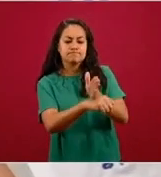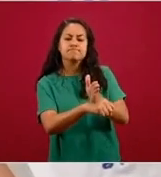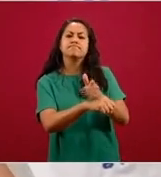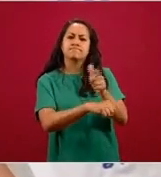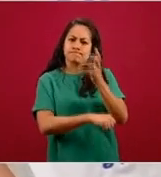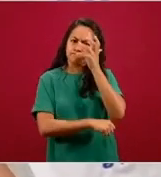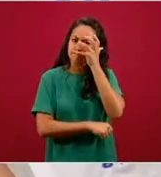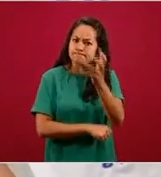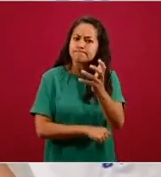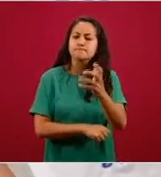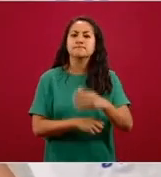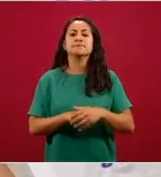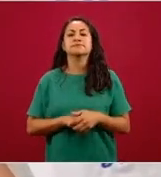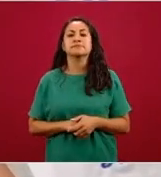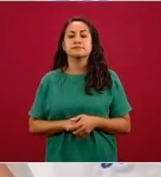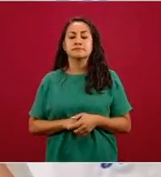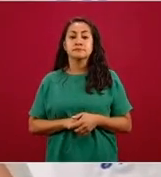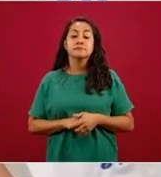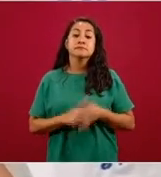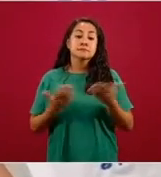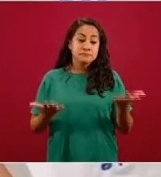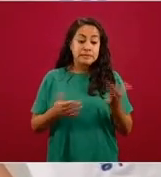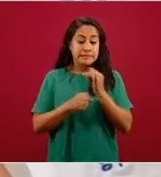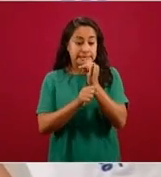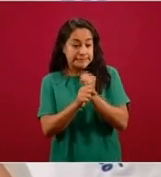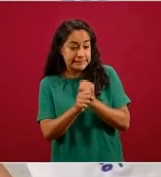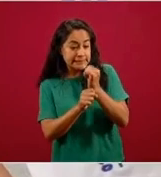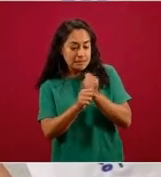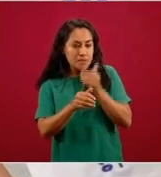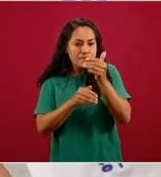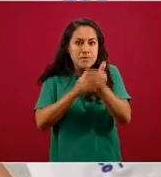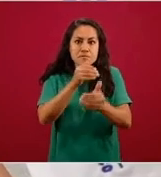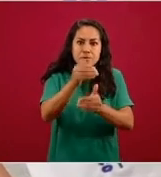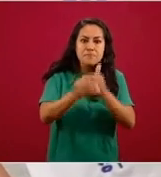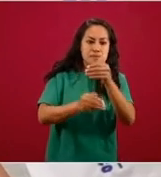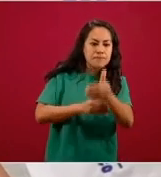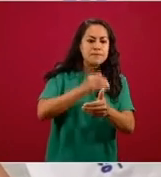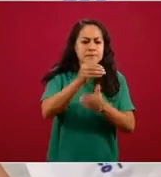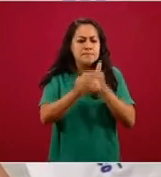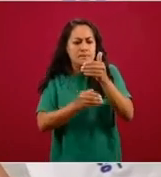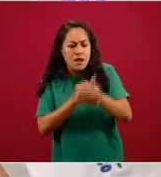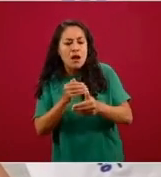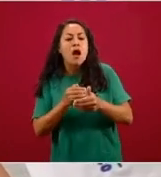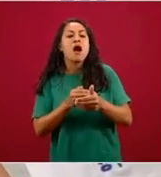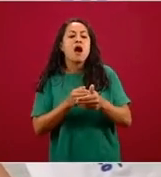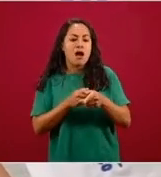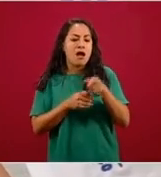aimed at punishing the aggressors. As a result of our investigations,